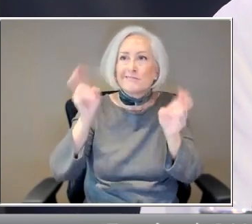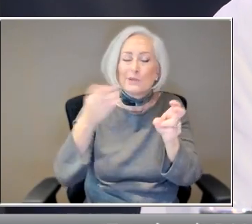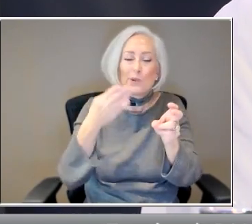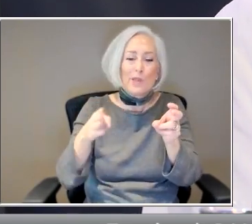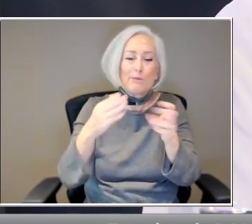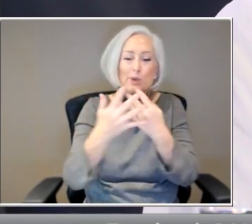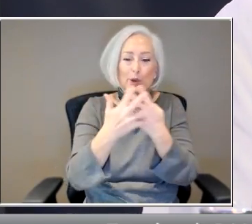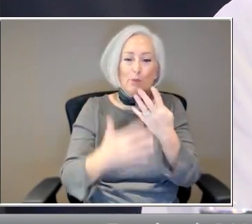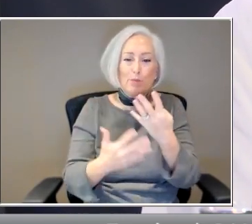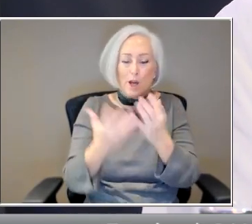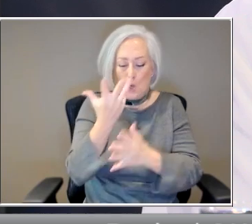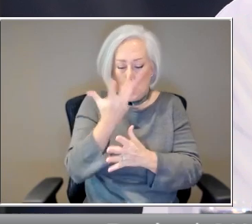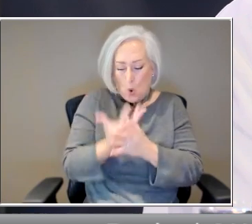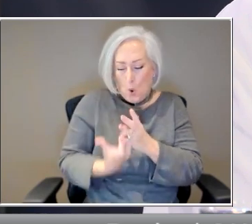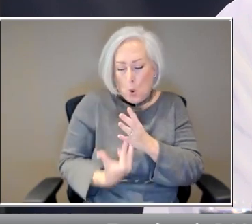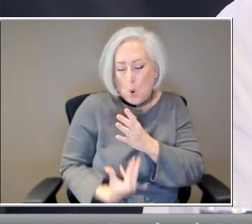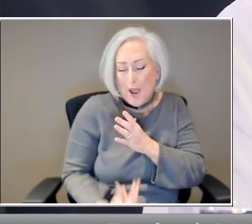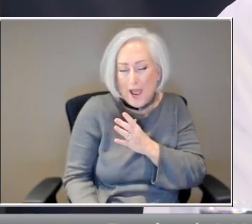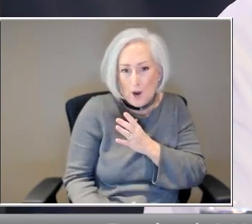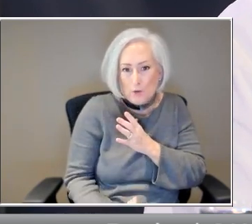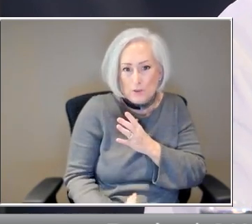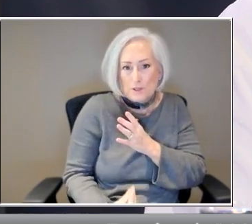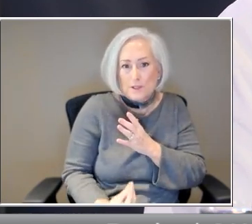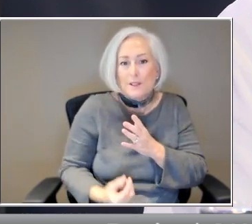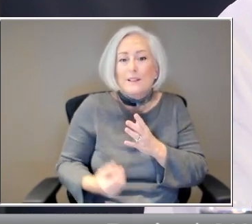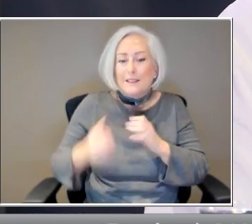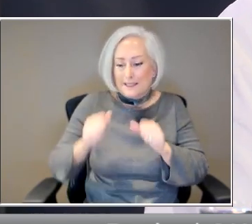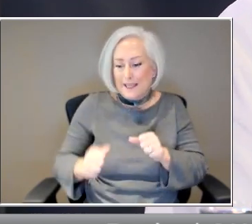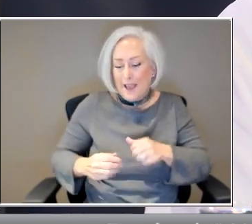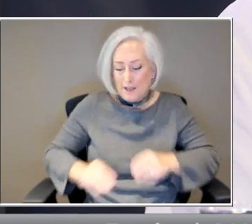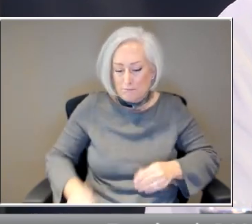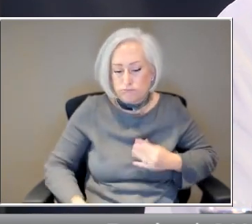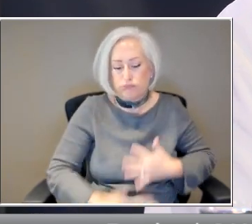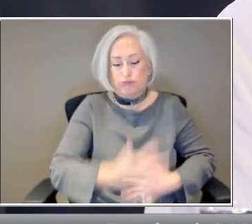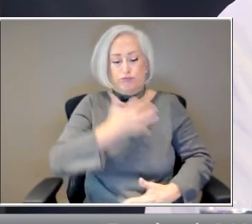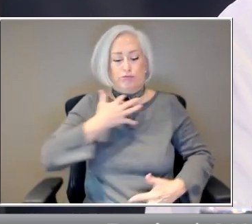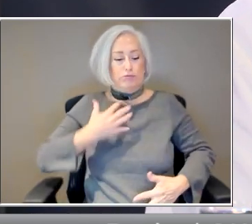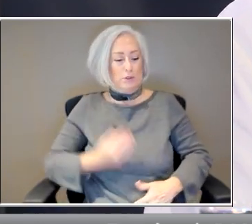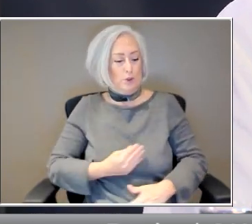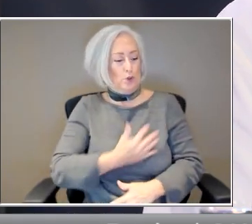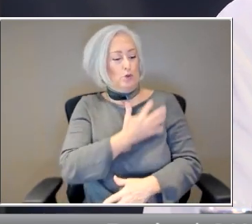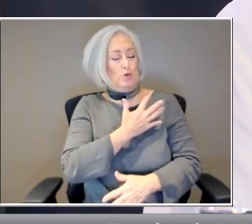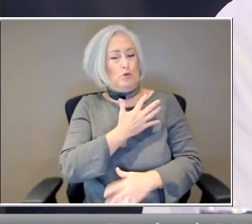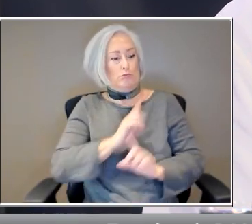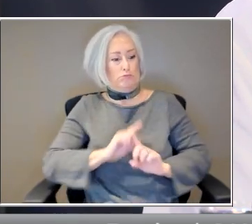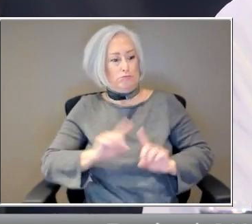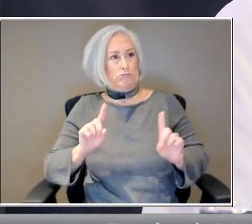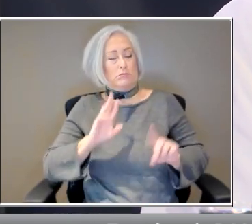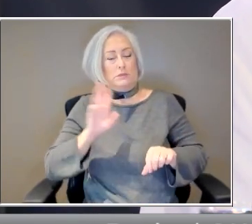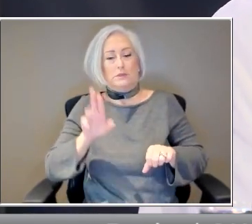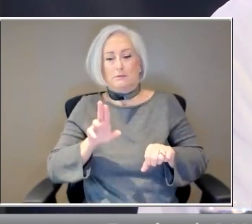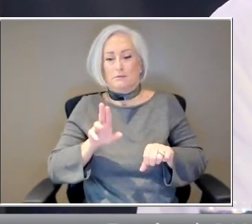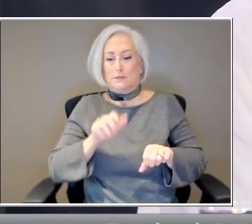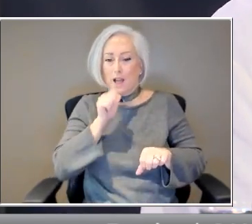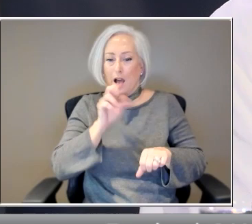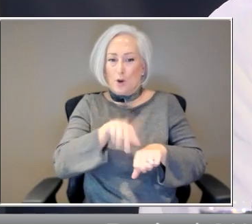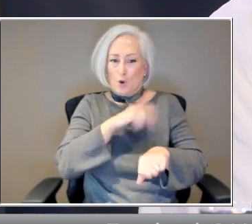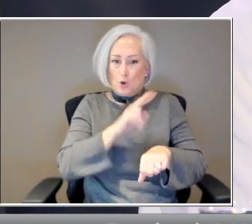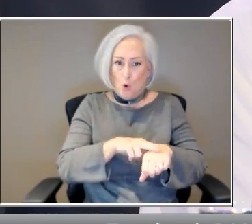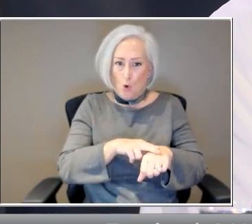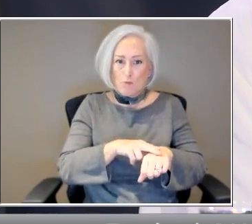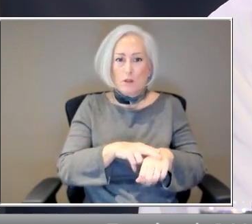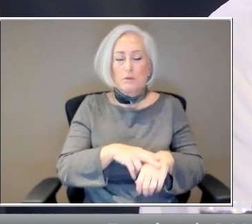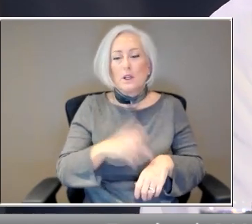all sorts of different abnormal locations. Right. And then we have two ventricles, one pumping blood to the lungs, one pumping